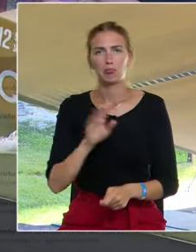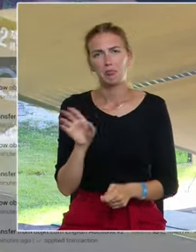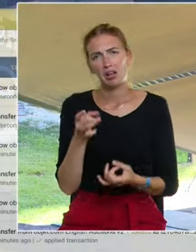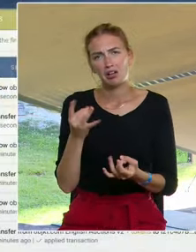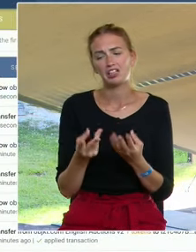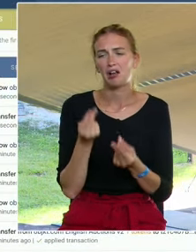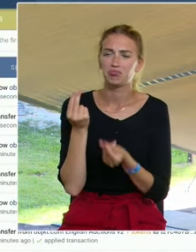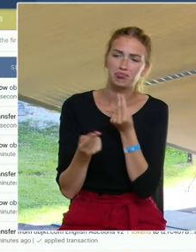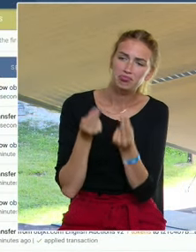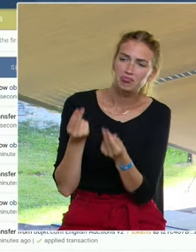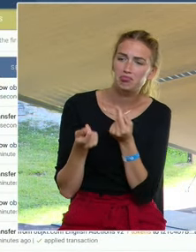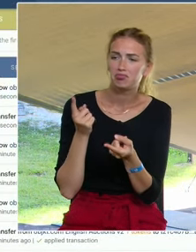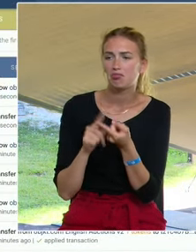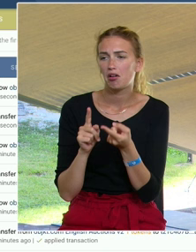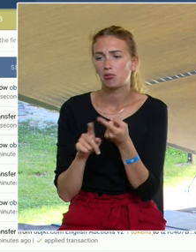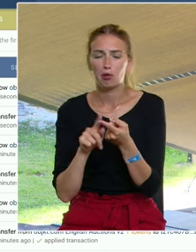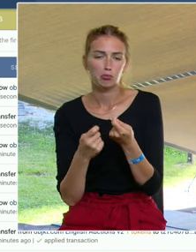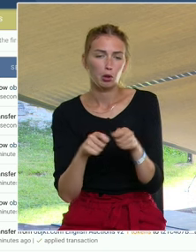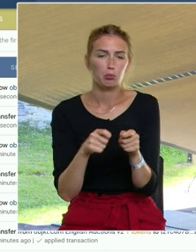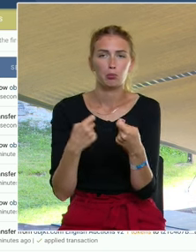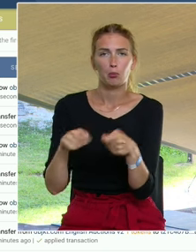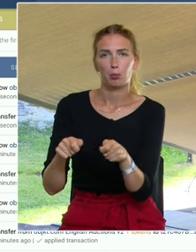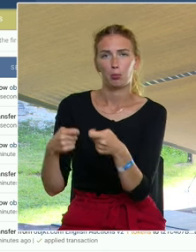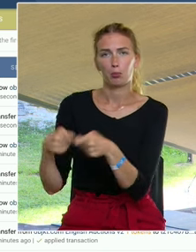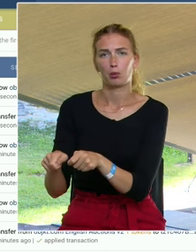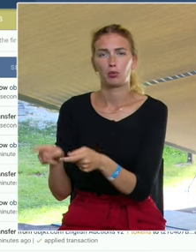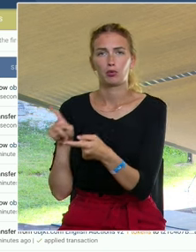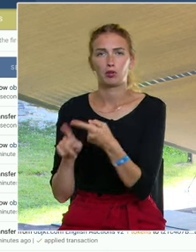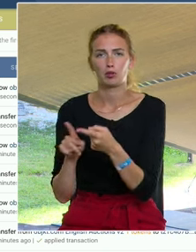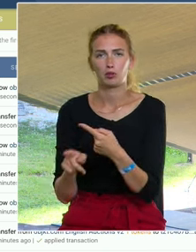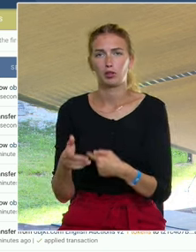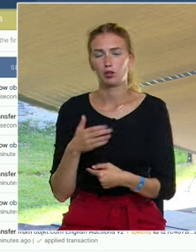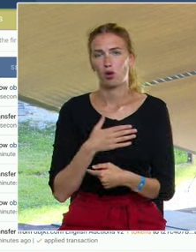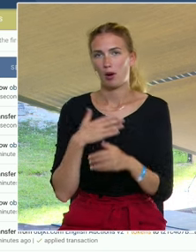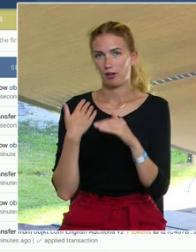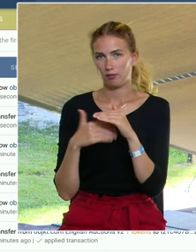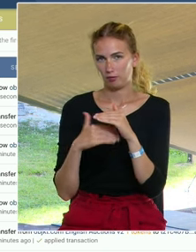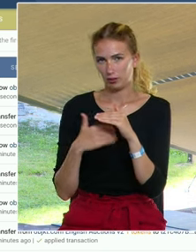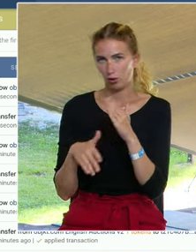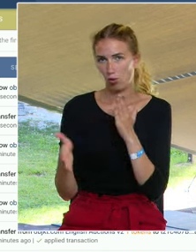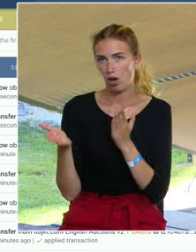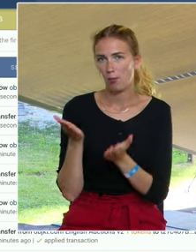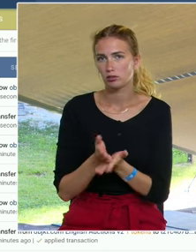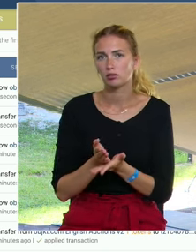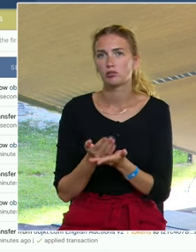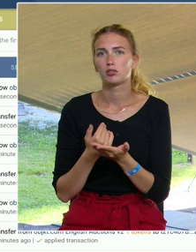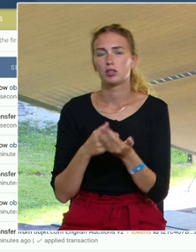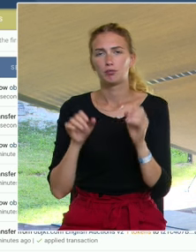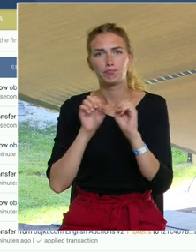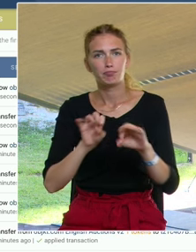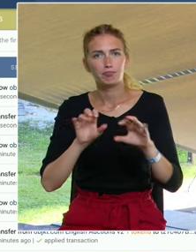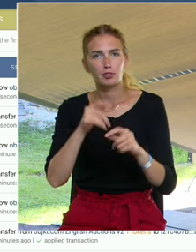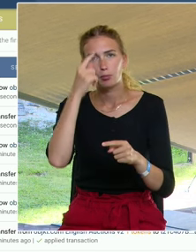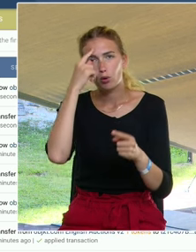with the blockchain. And that's actually my first work, which is a video piece referencing the sort of underlying logic of